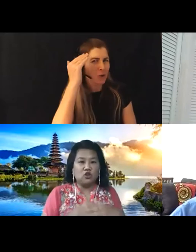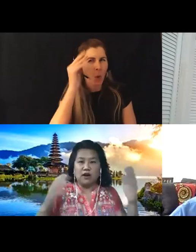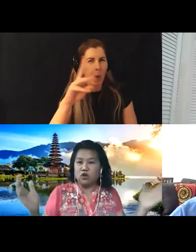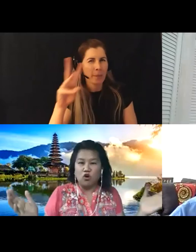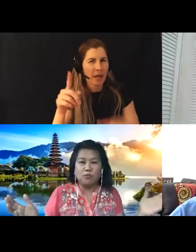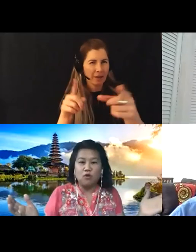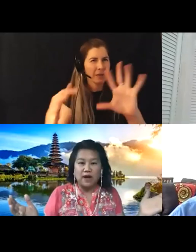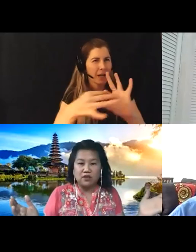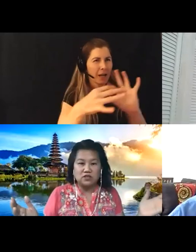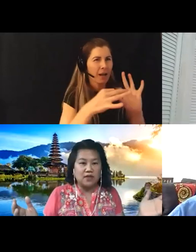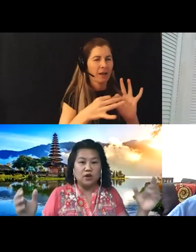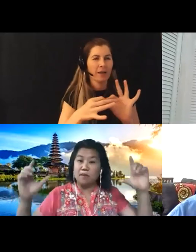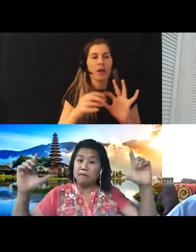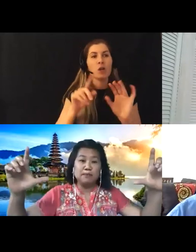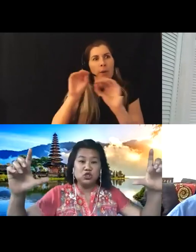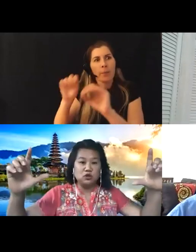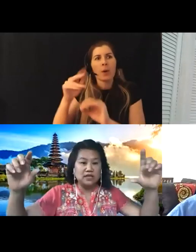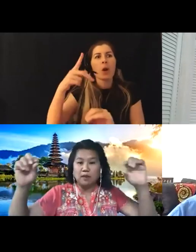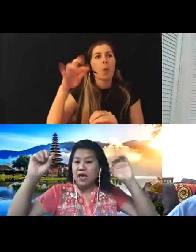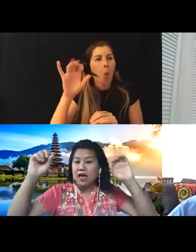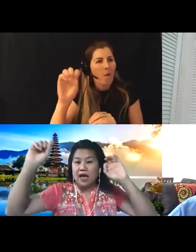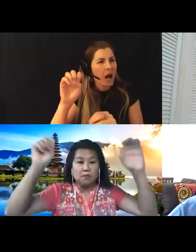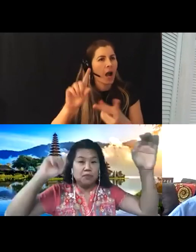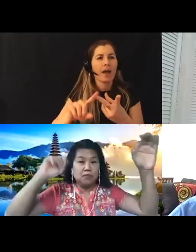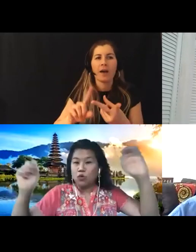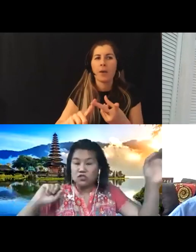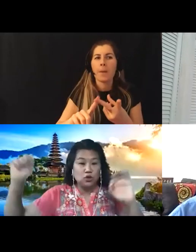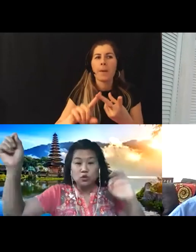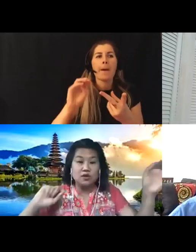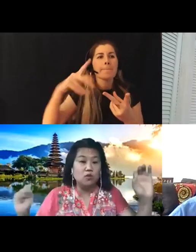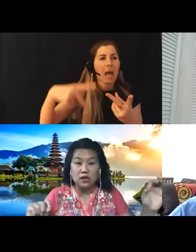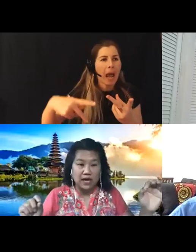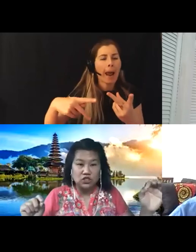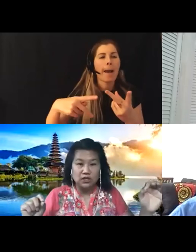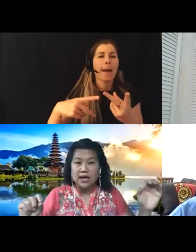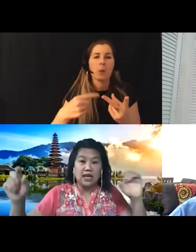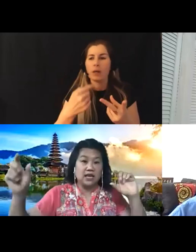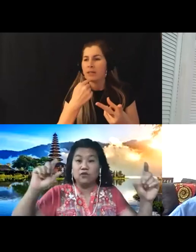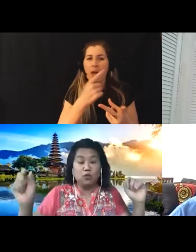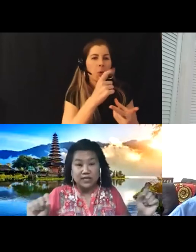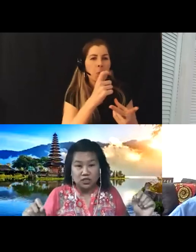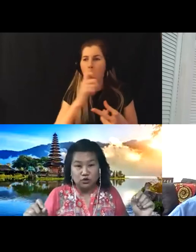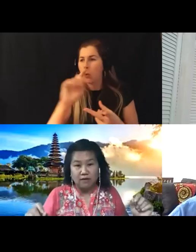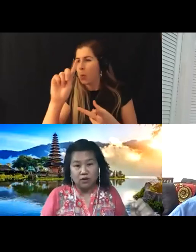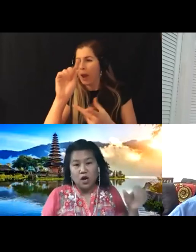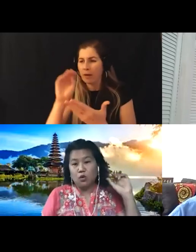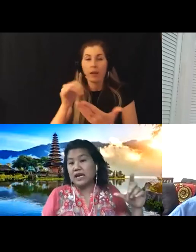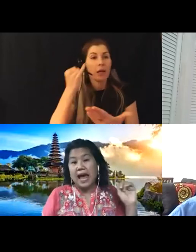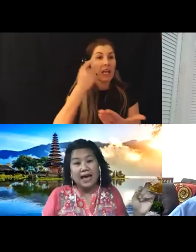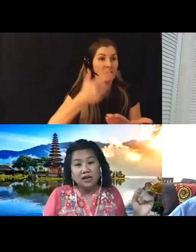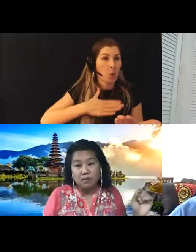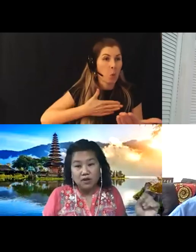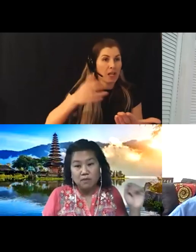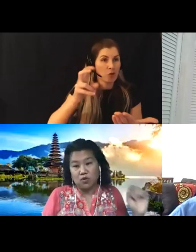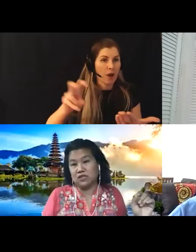now, you have your whole profile that's on there, the map shows up, and it pinpoints who is in what location, and if you're willing to travel. We're gonna add